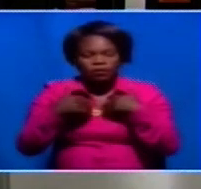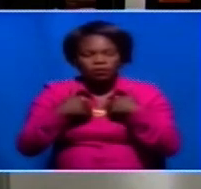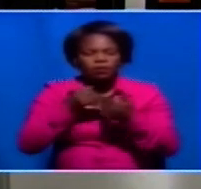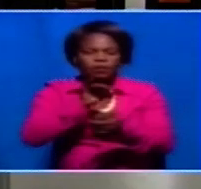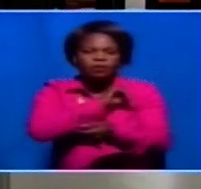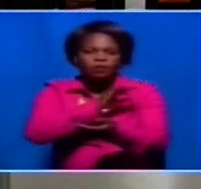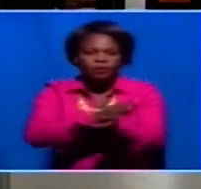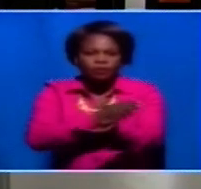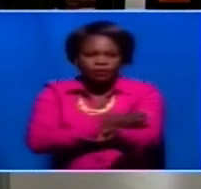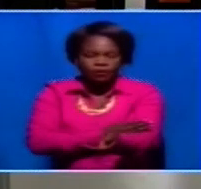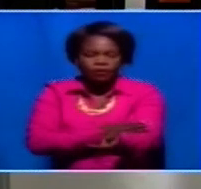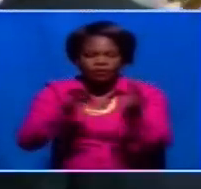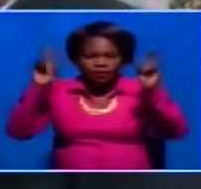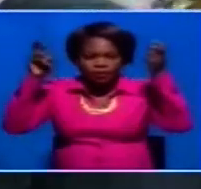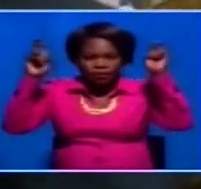The headlines.